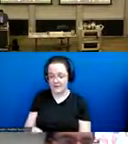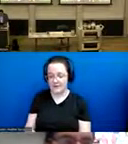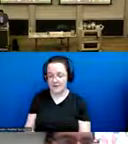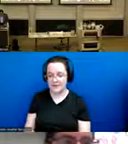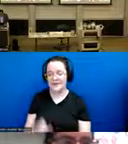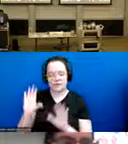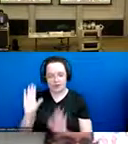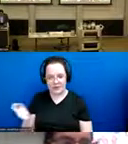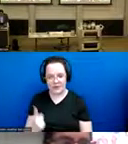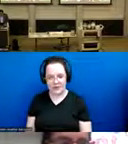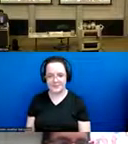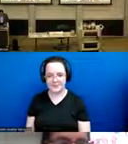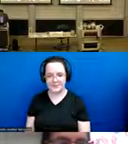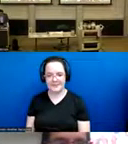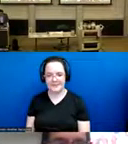great question.